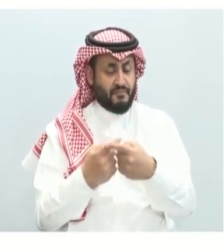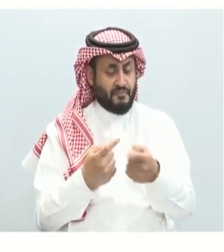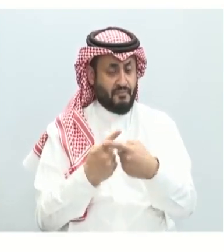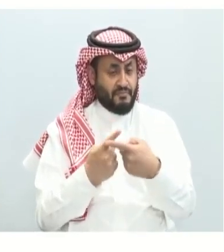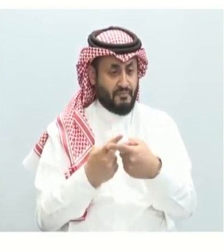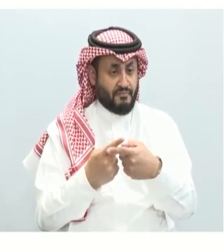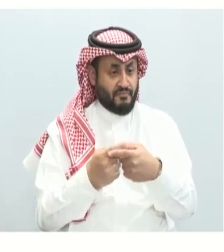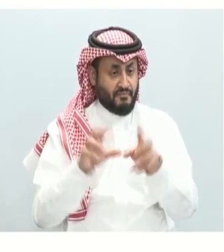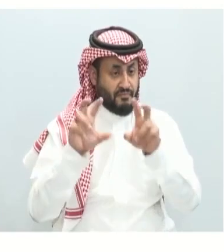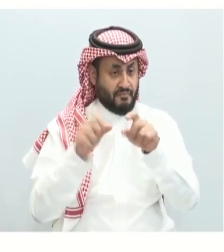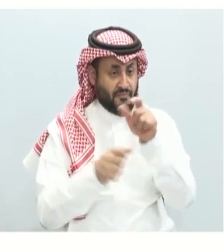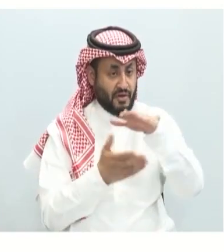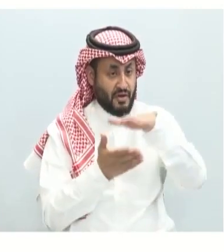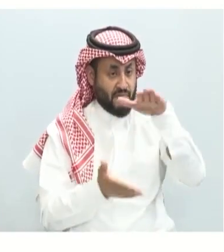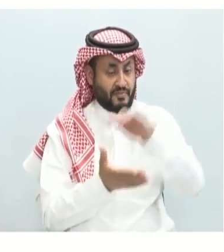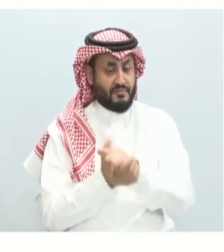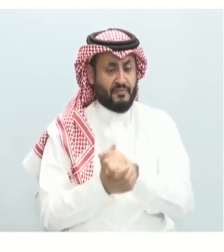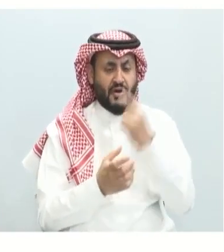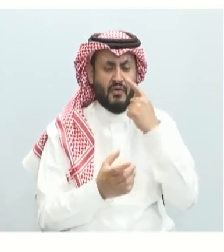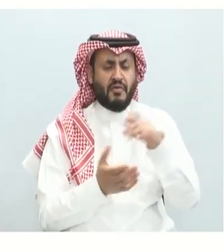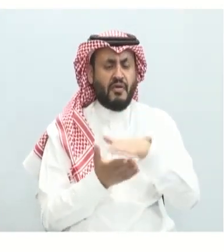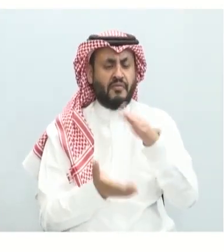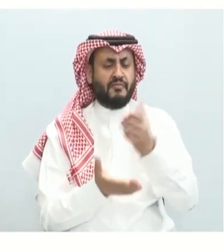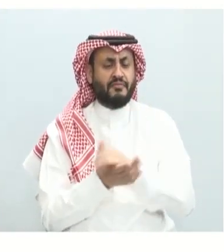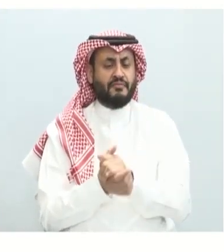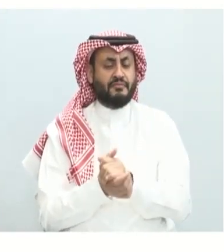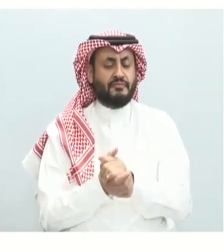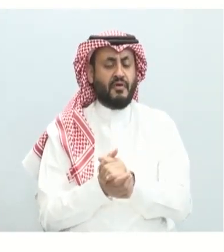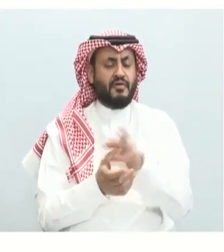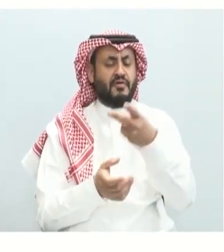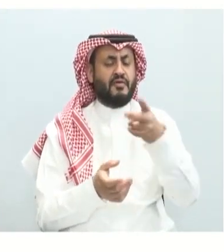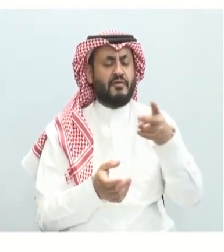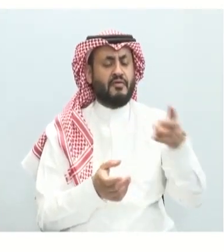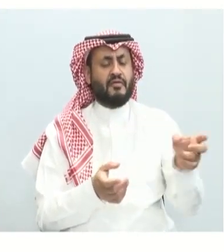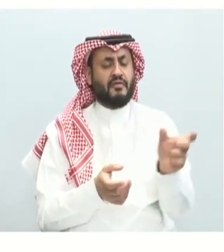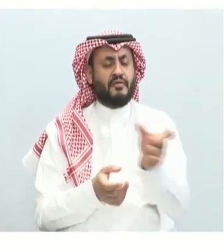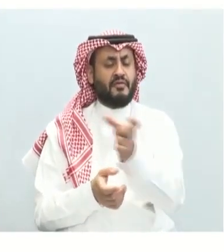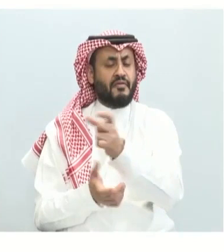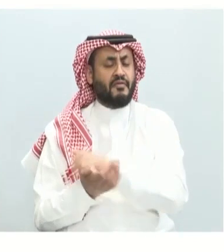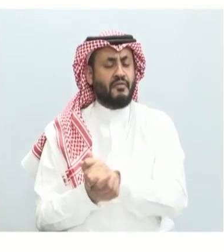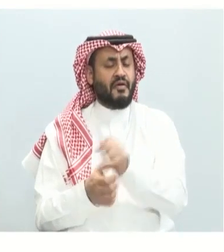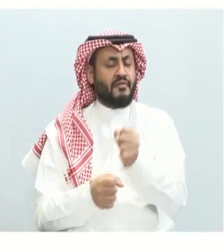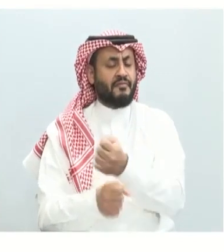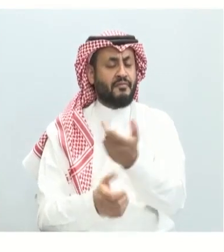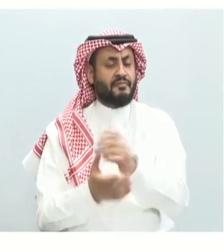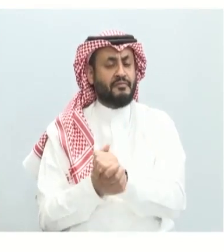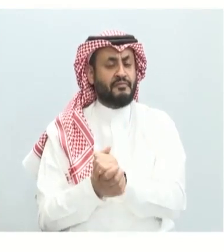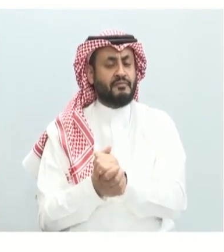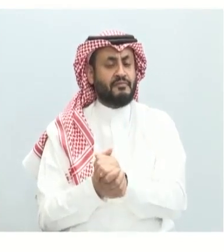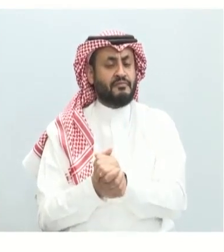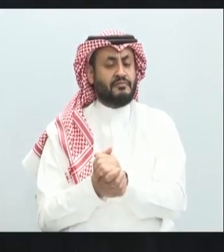letter. So we said here, as you can see here, we have a different word. And what we need to do is we need